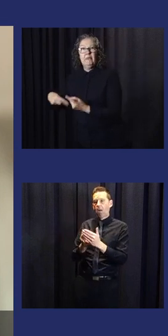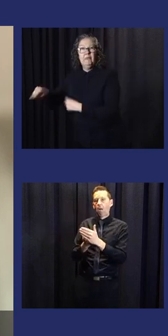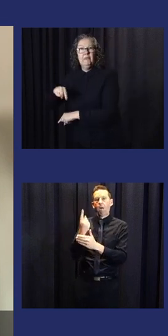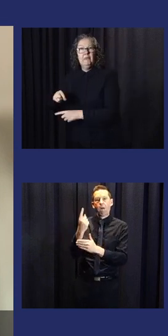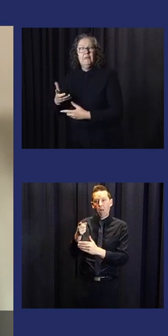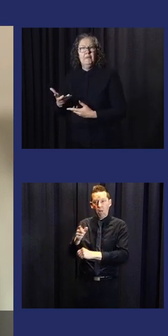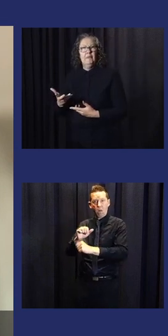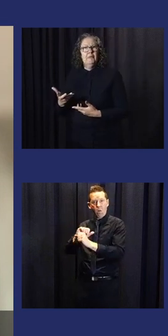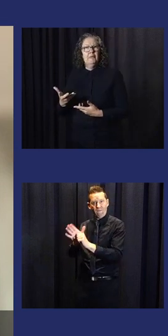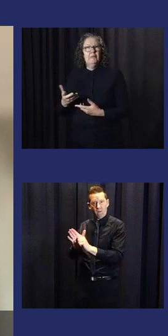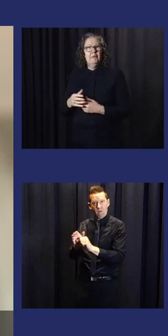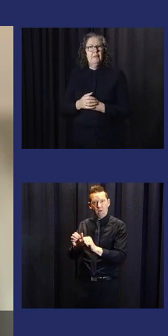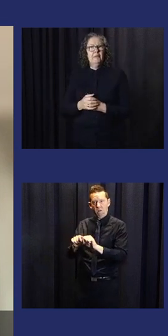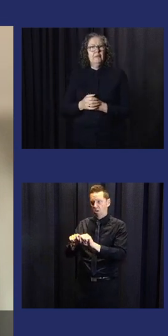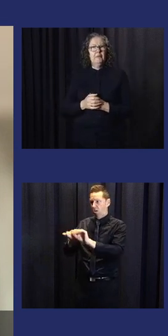the risk of